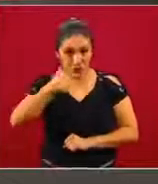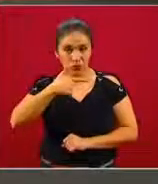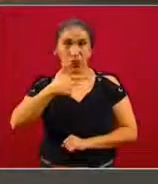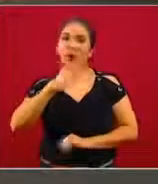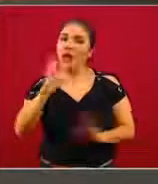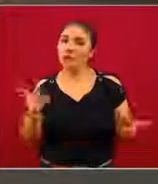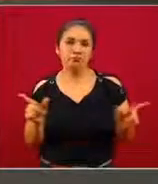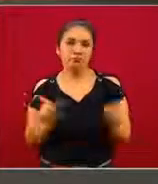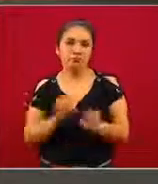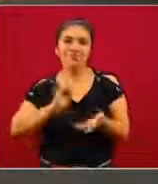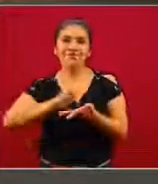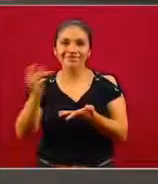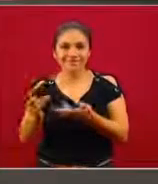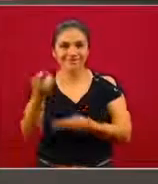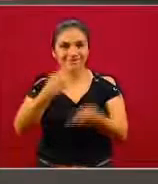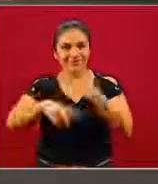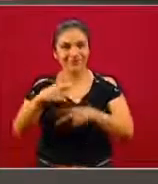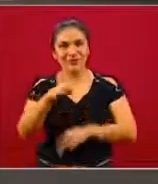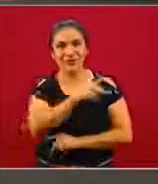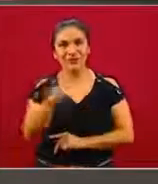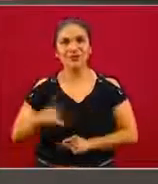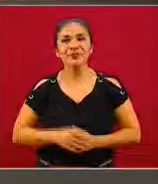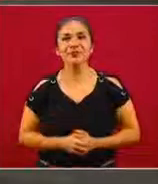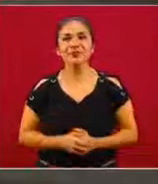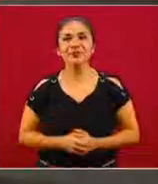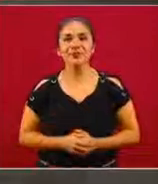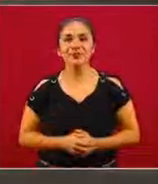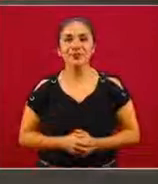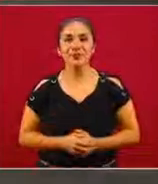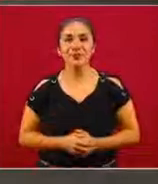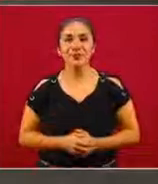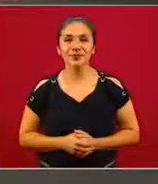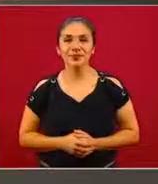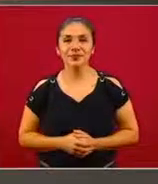8:02, and so the conference is over. Thank you very much, everybody.